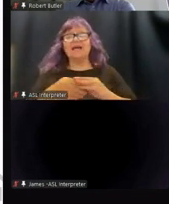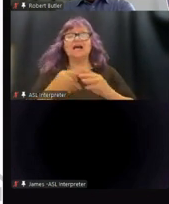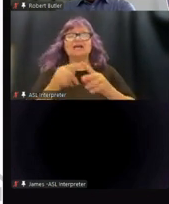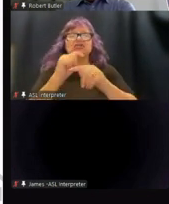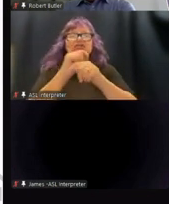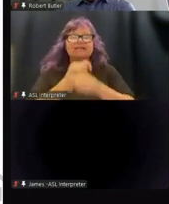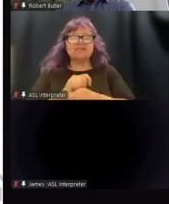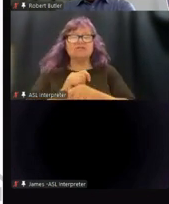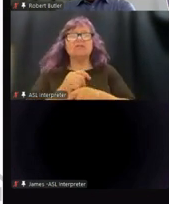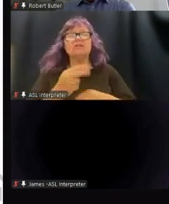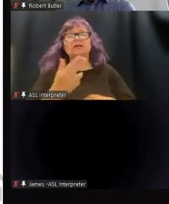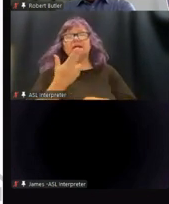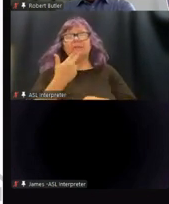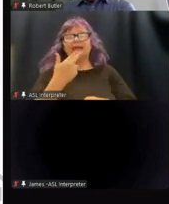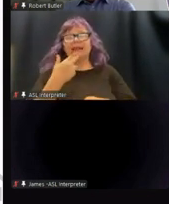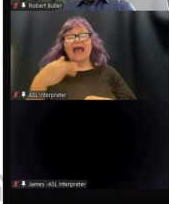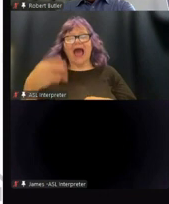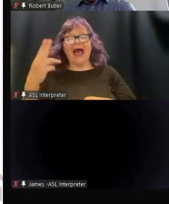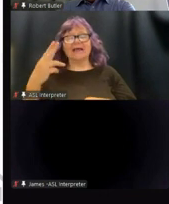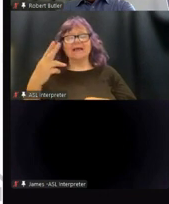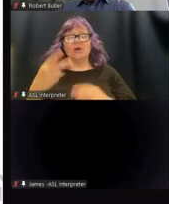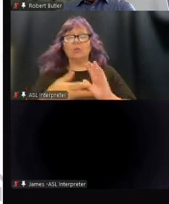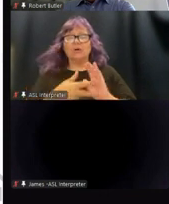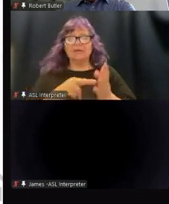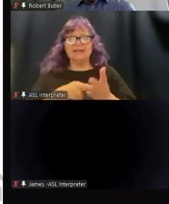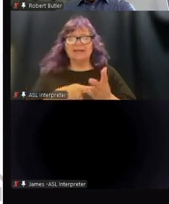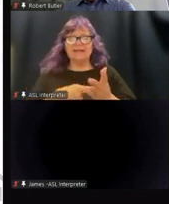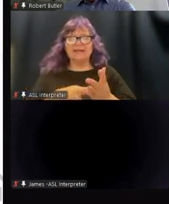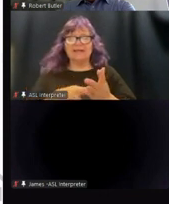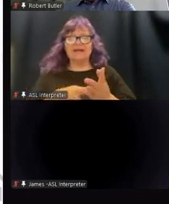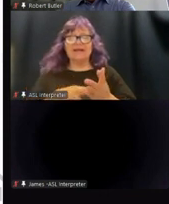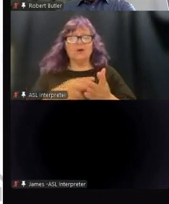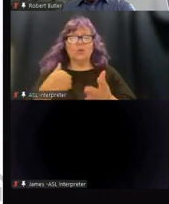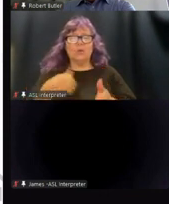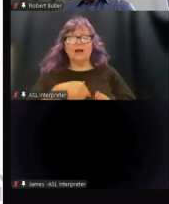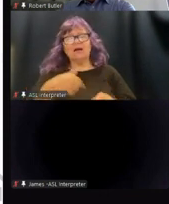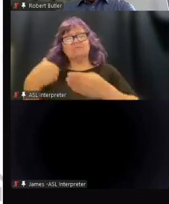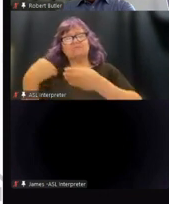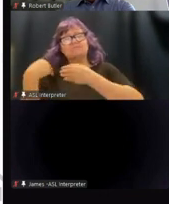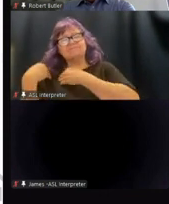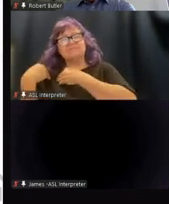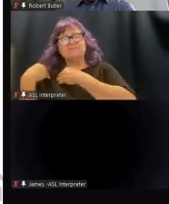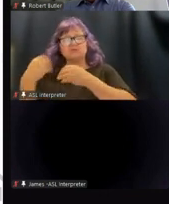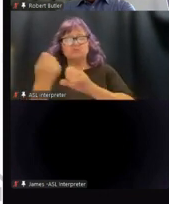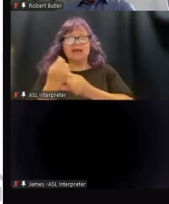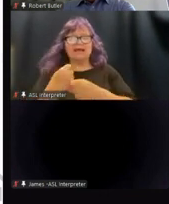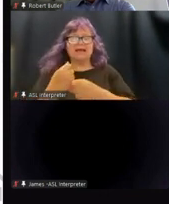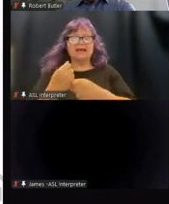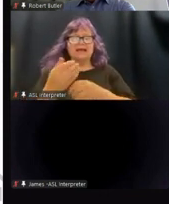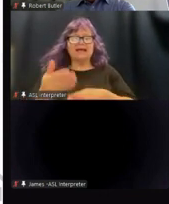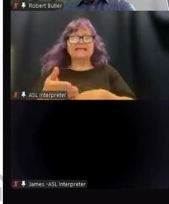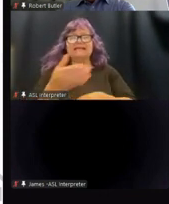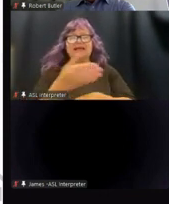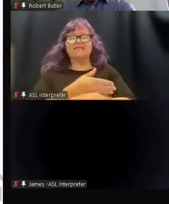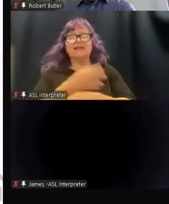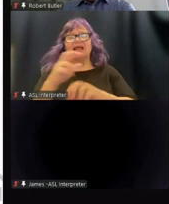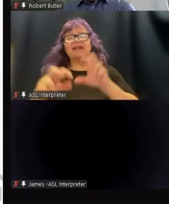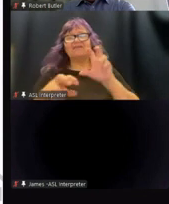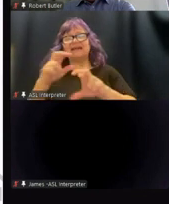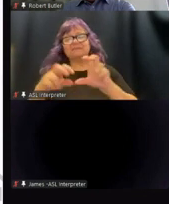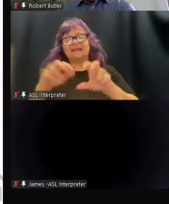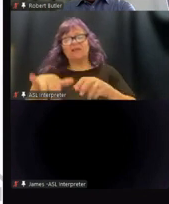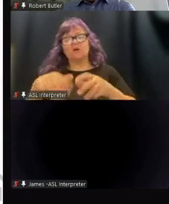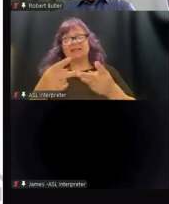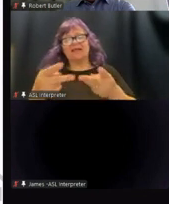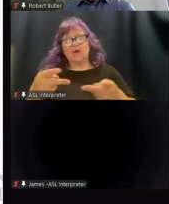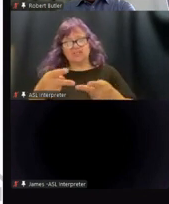high would trigger an immediate obligation to make a significant investment in these locations for which